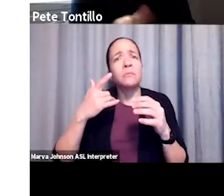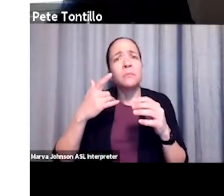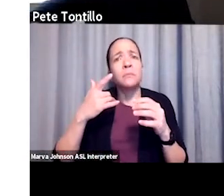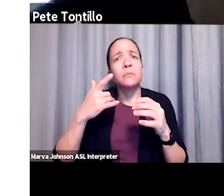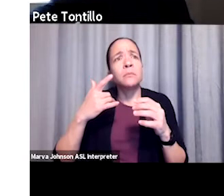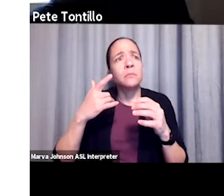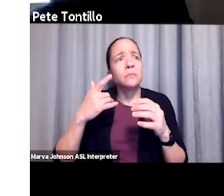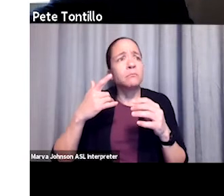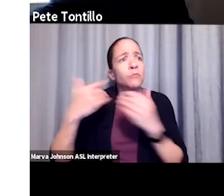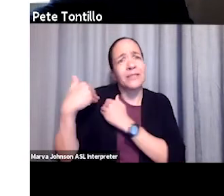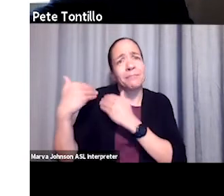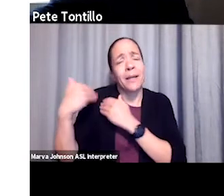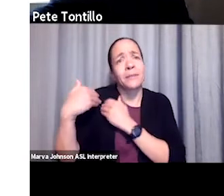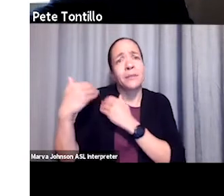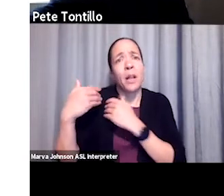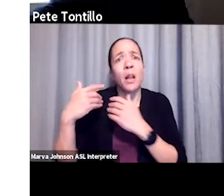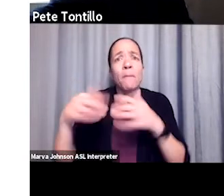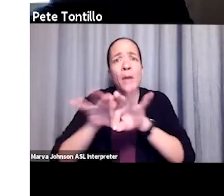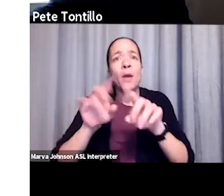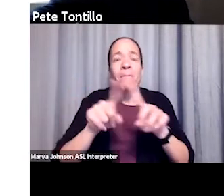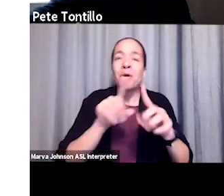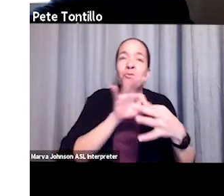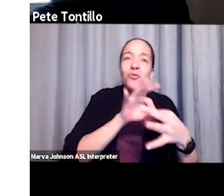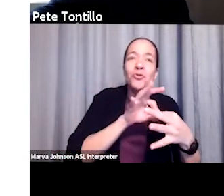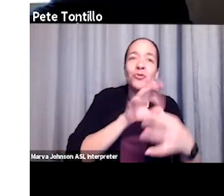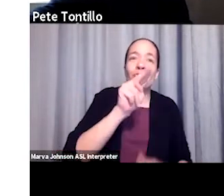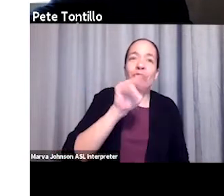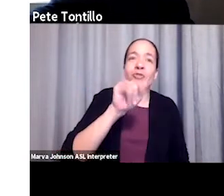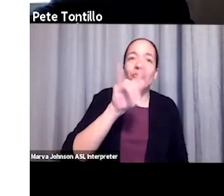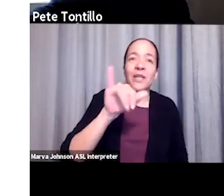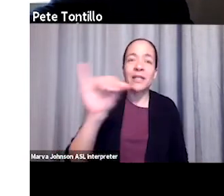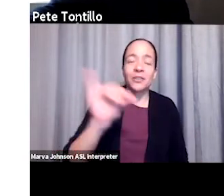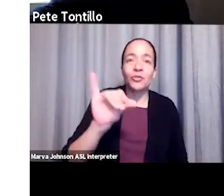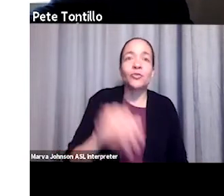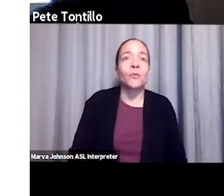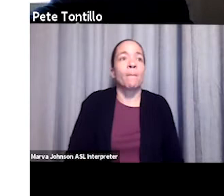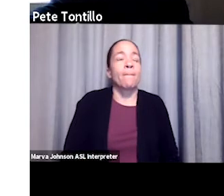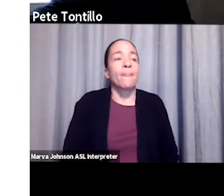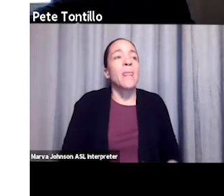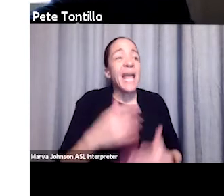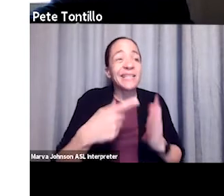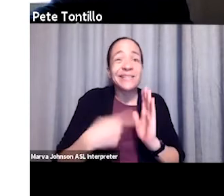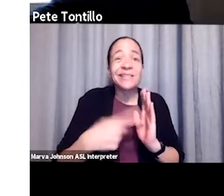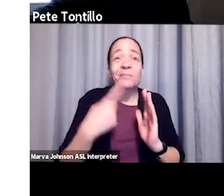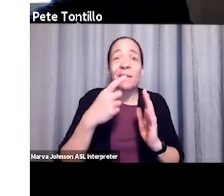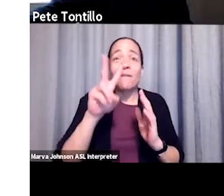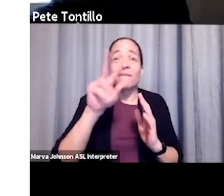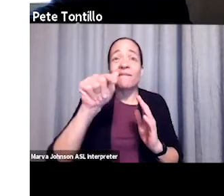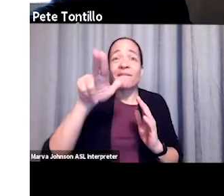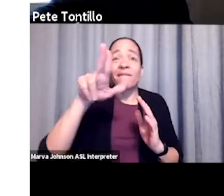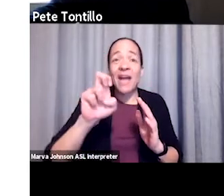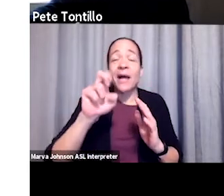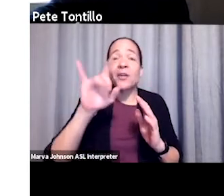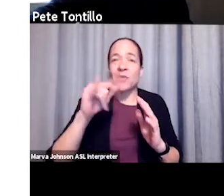how widely held these values are down the line, but how even values that are often portrayed as being in conflict are actually held in people's heads